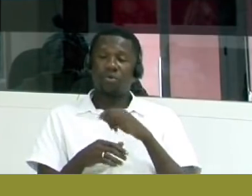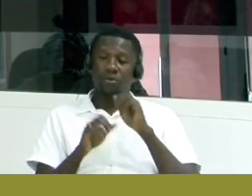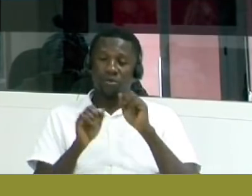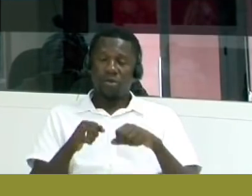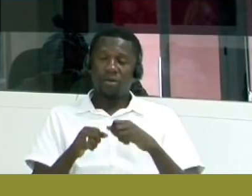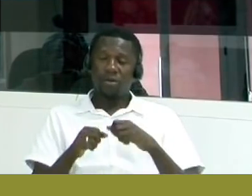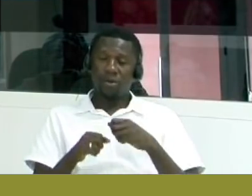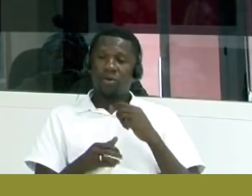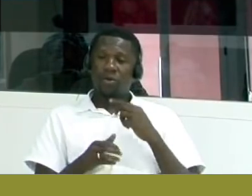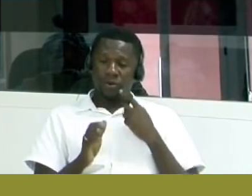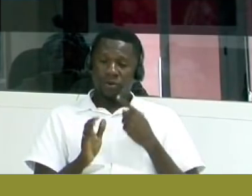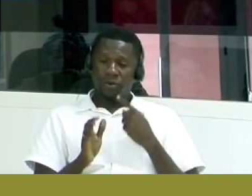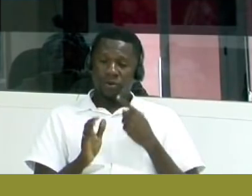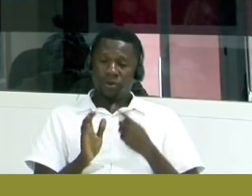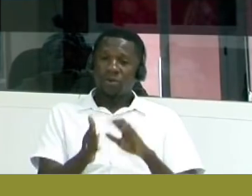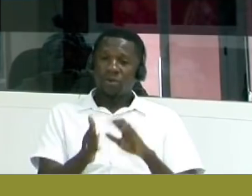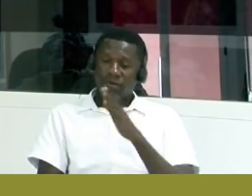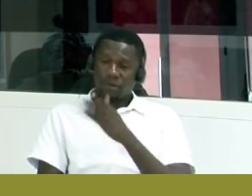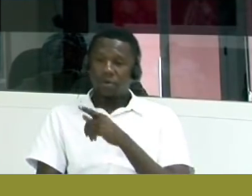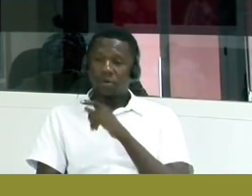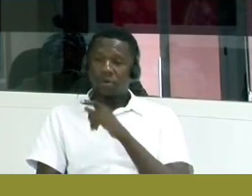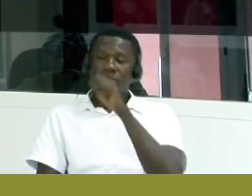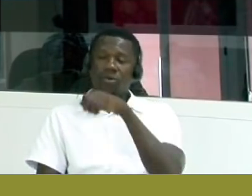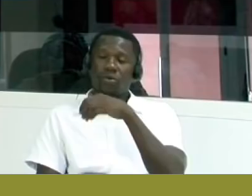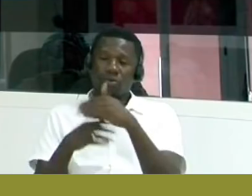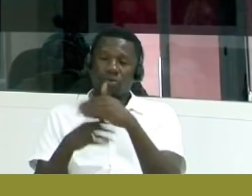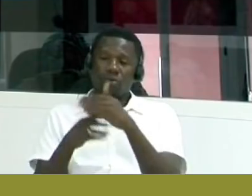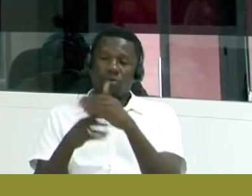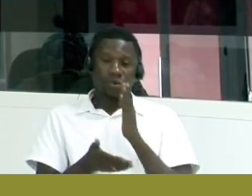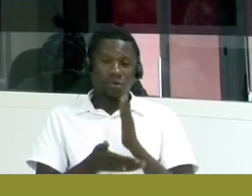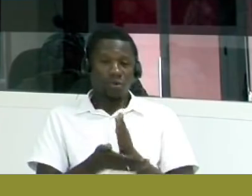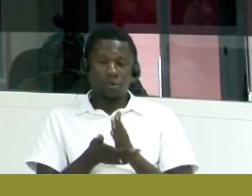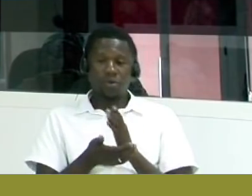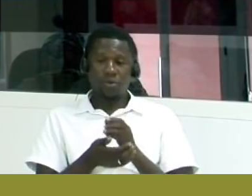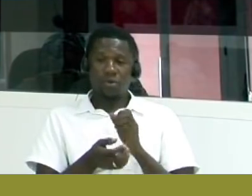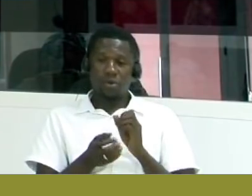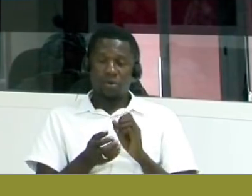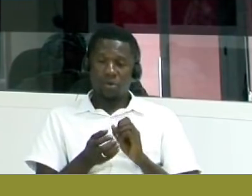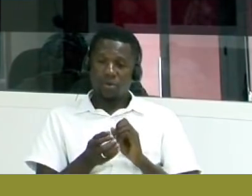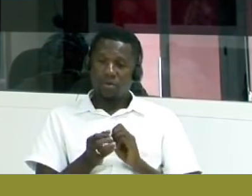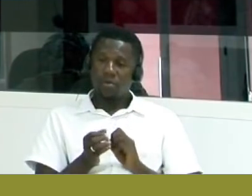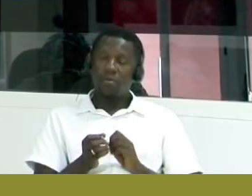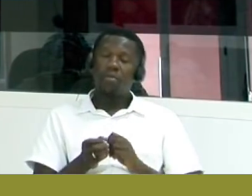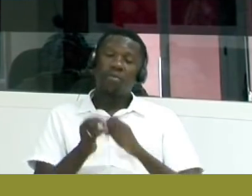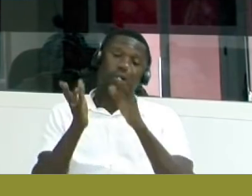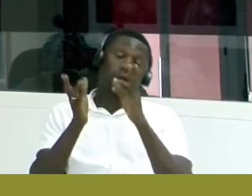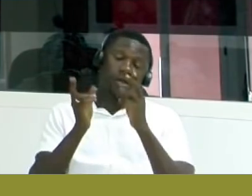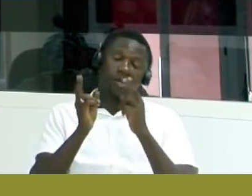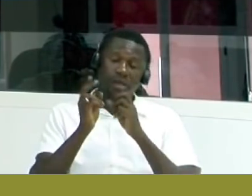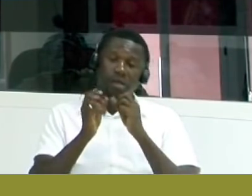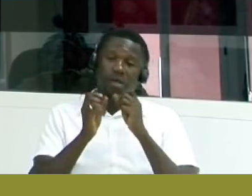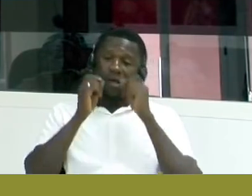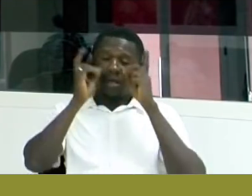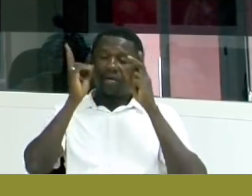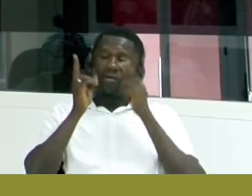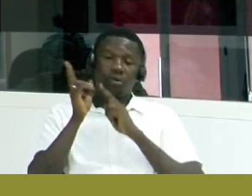to establish whether your forces in fact expelled live ammunition or not?